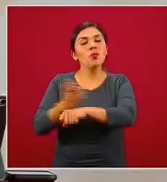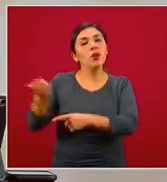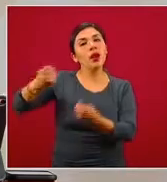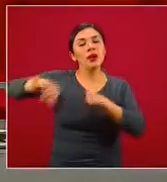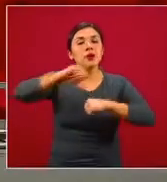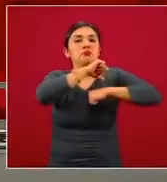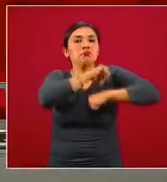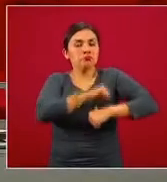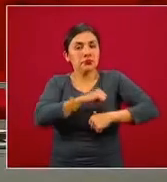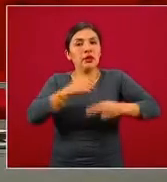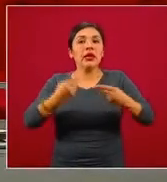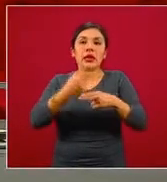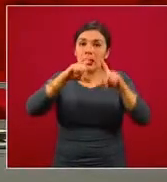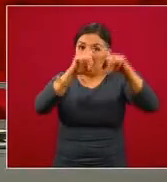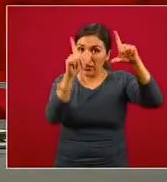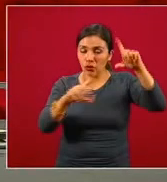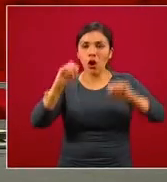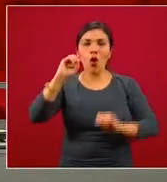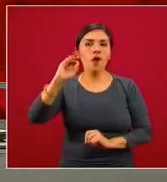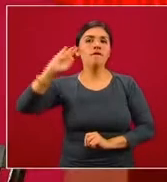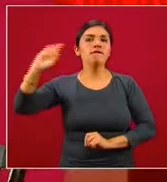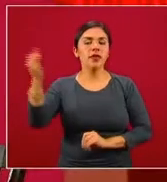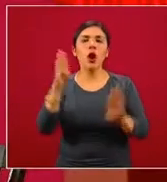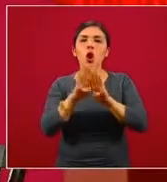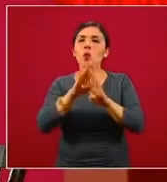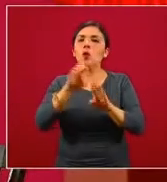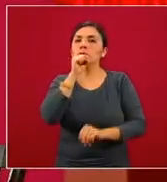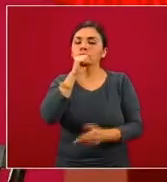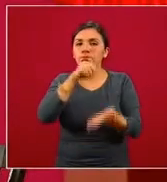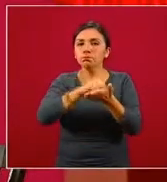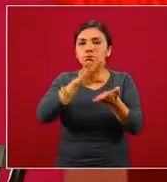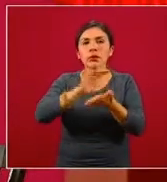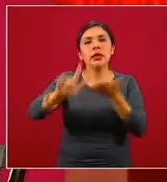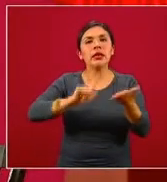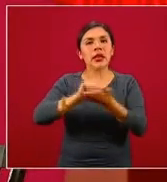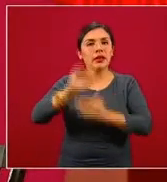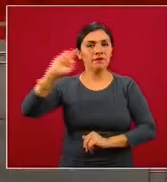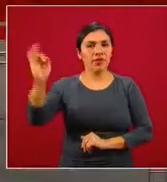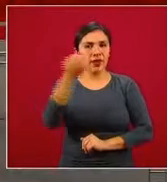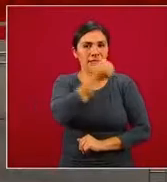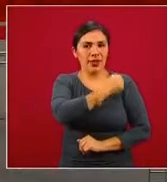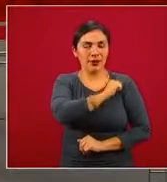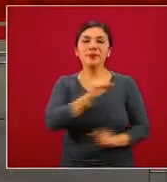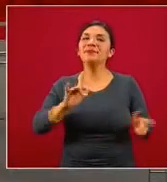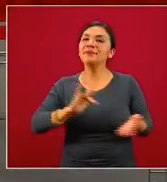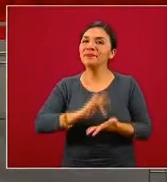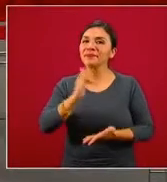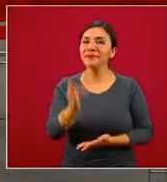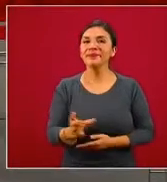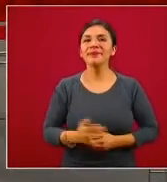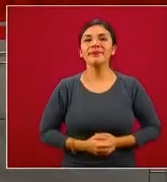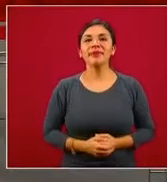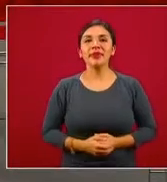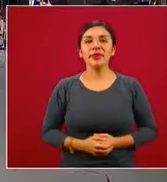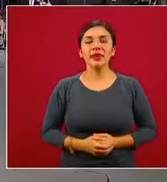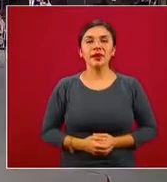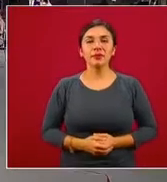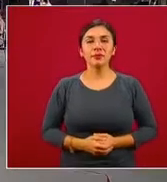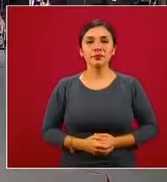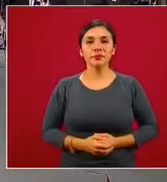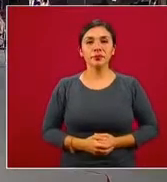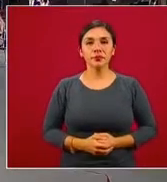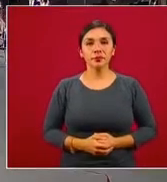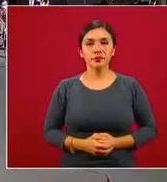at this point when the pandemic is at its highest. But it's not going to happen today. This is going to happen